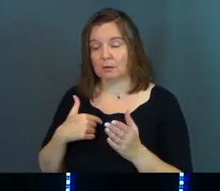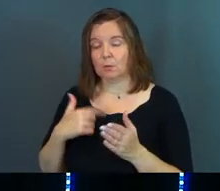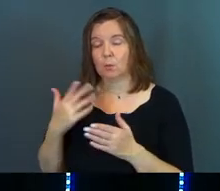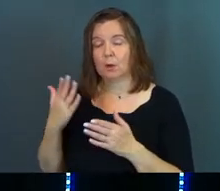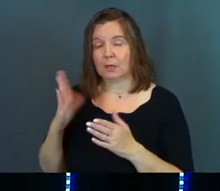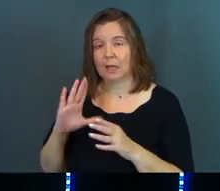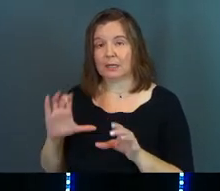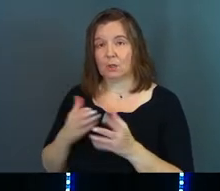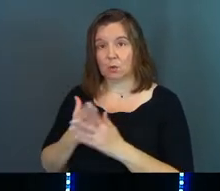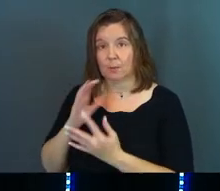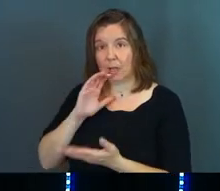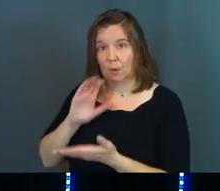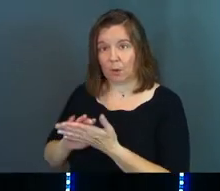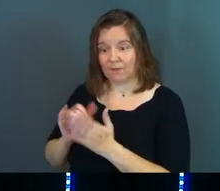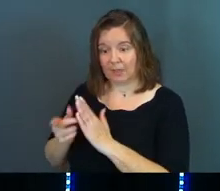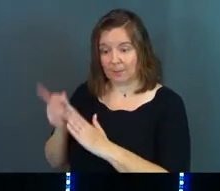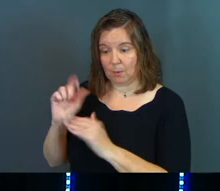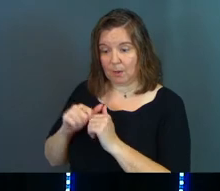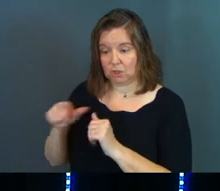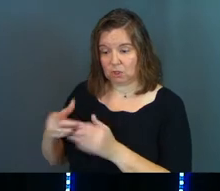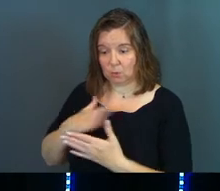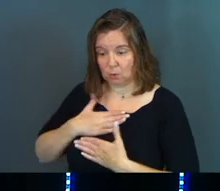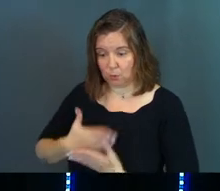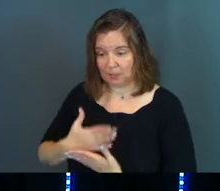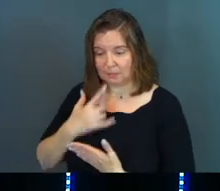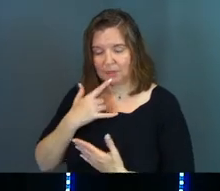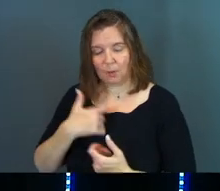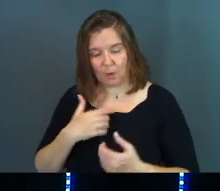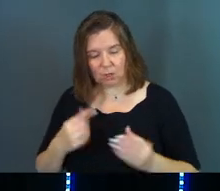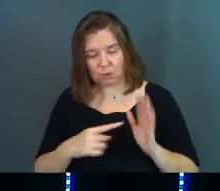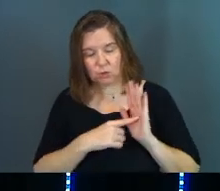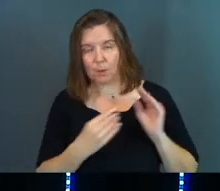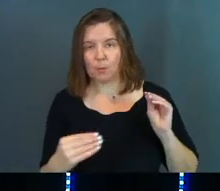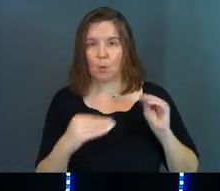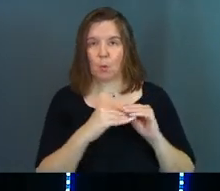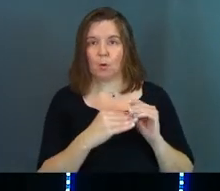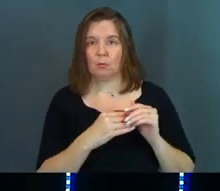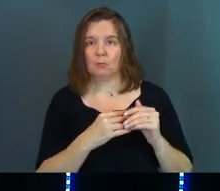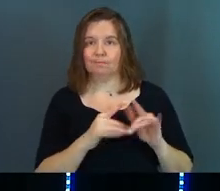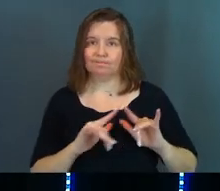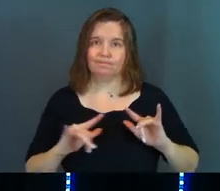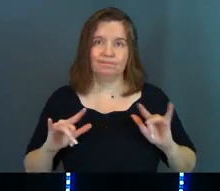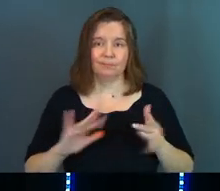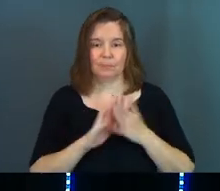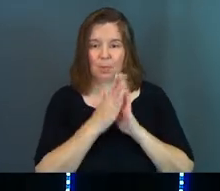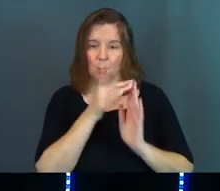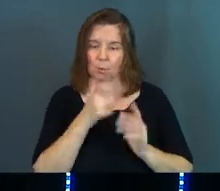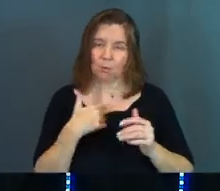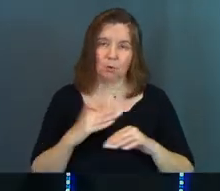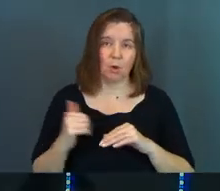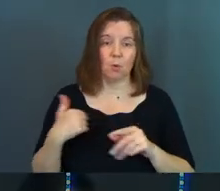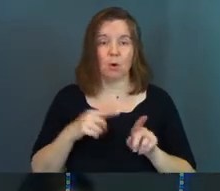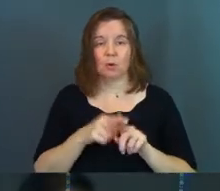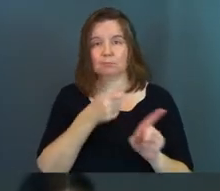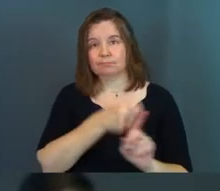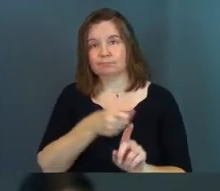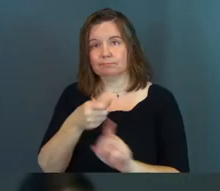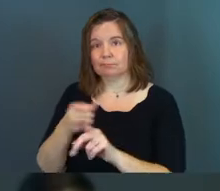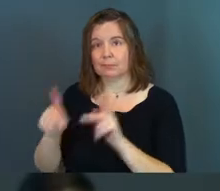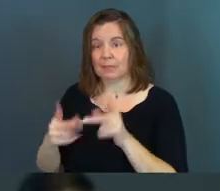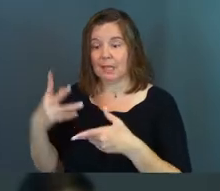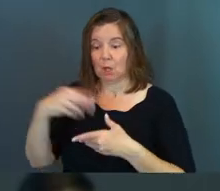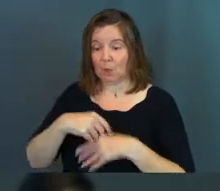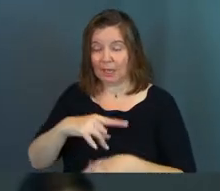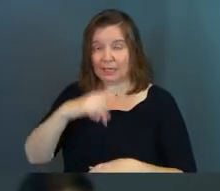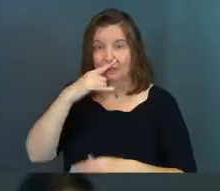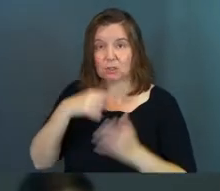what God did through my wife in that moment and how she was willing to say, God, I want to do more and I want to become more of who you've called me to be, that we can also have an impact on those around us, including